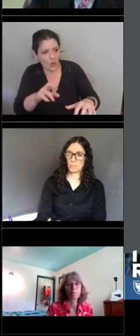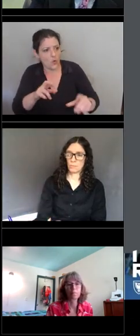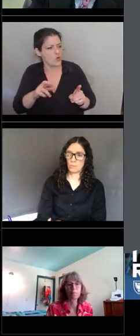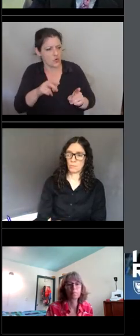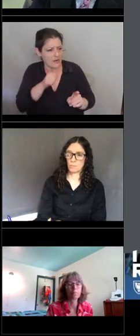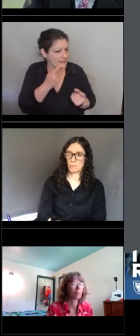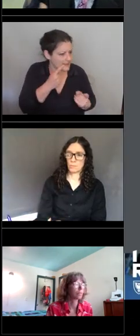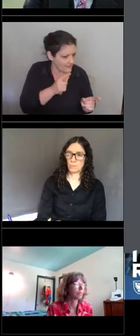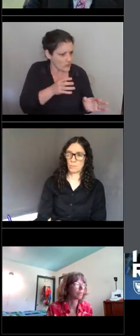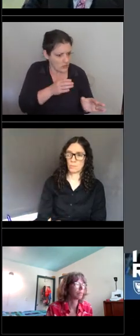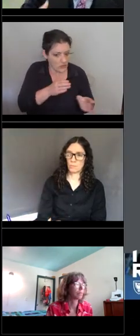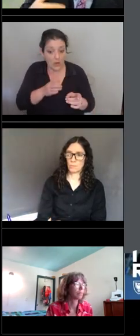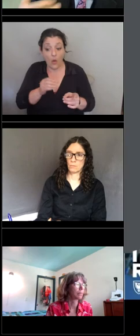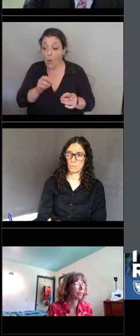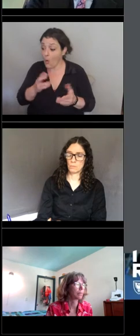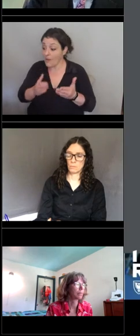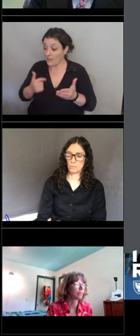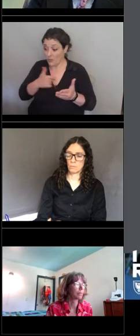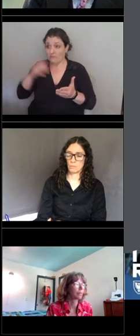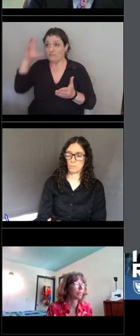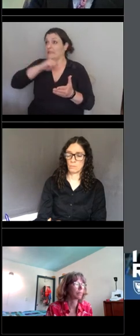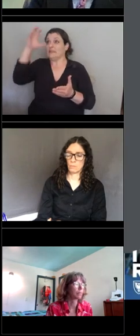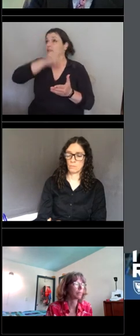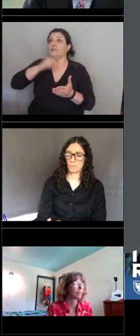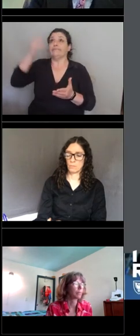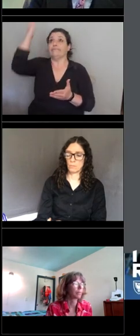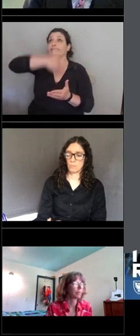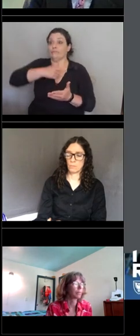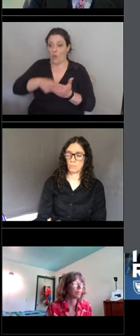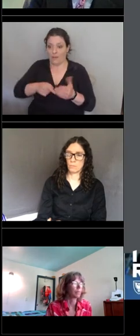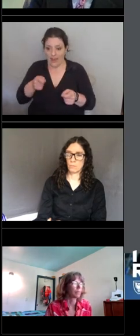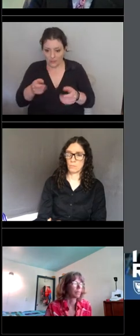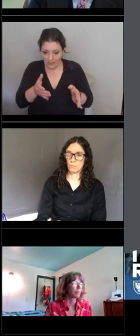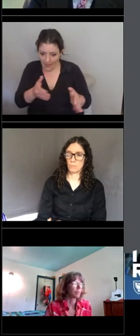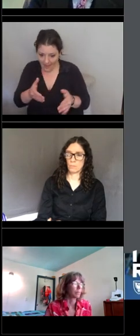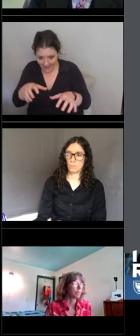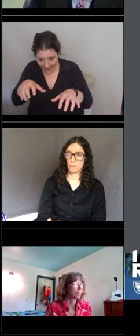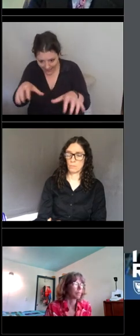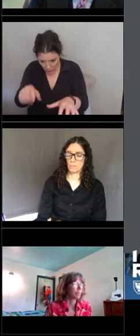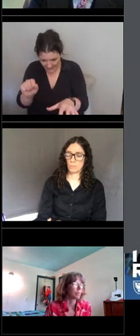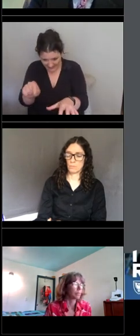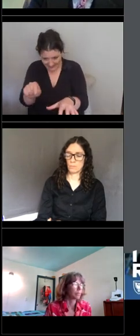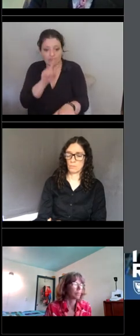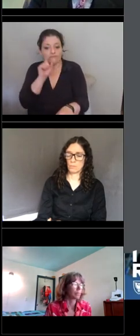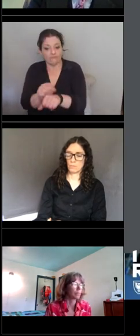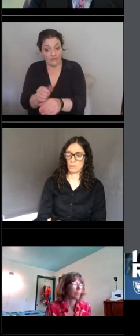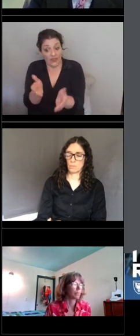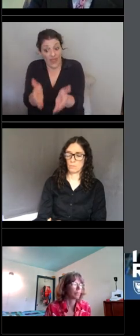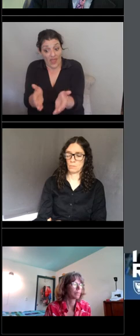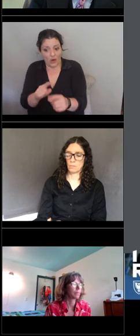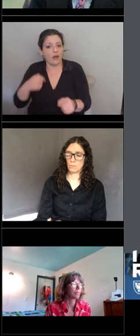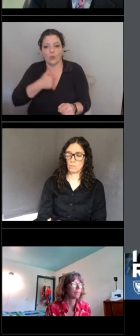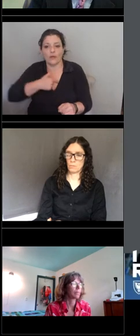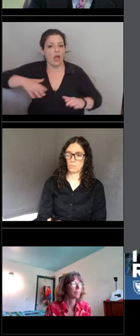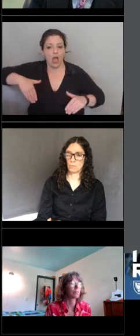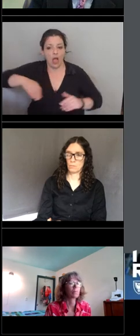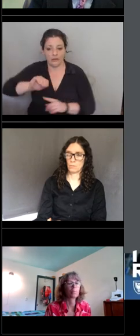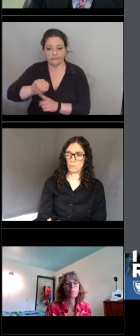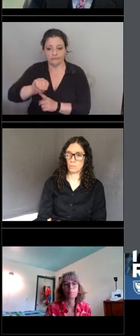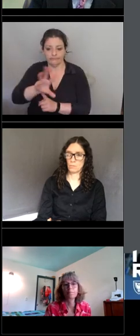the next step is to do the cold calls and actually reach out to the managers themselves and find out, you know, what hasn't been captured within the management